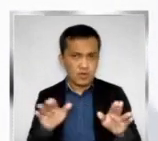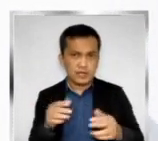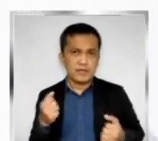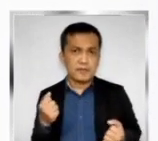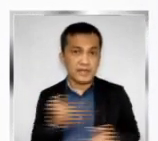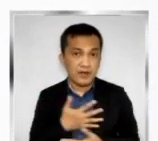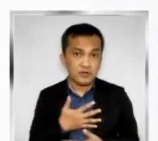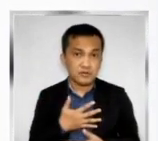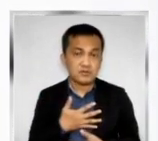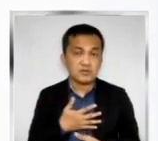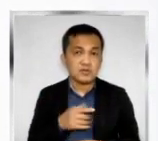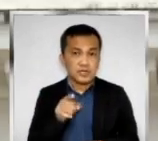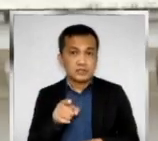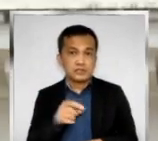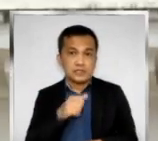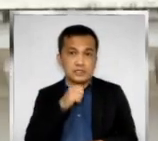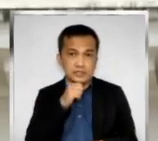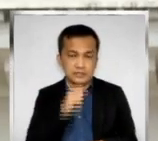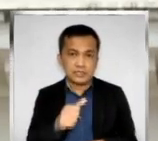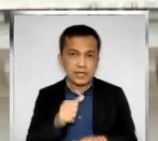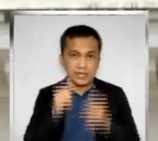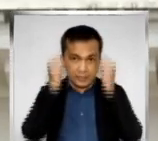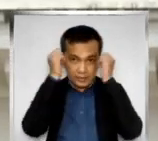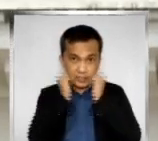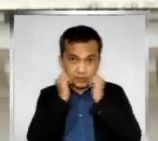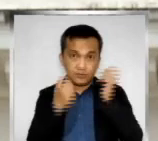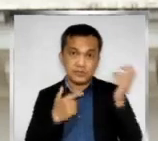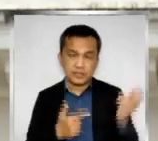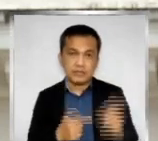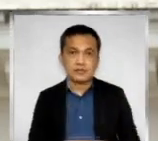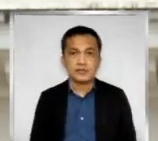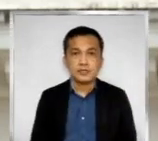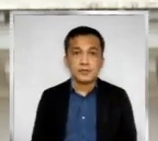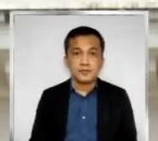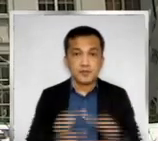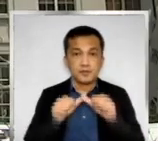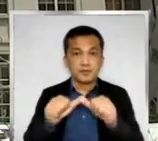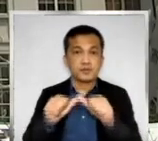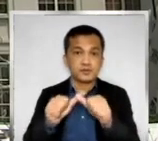ka terorista." Magpapatuloy ang oral argument